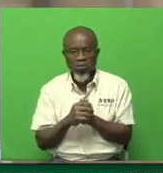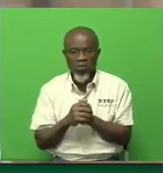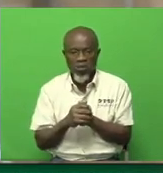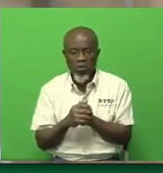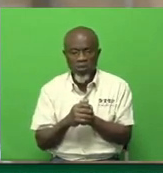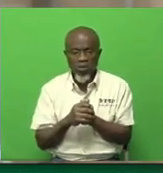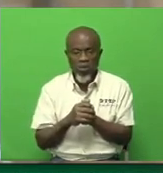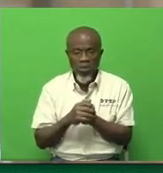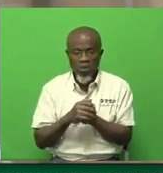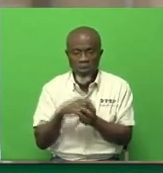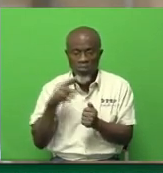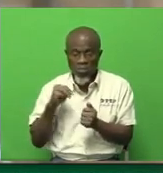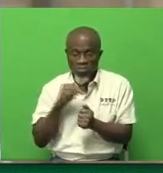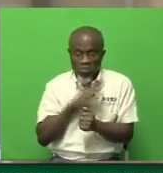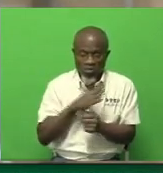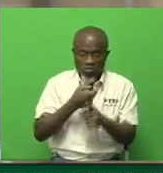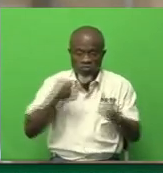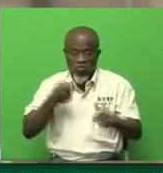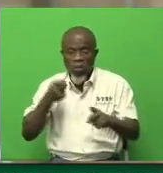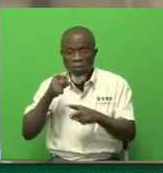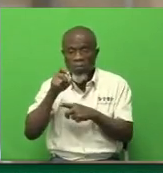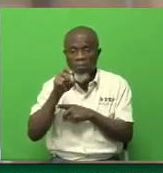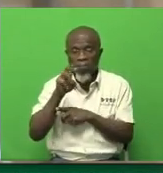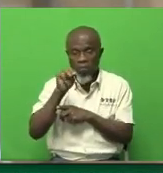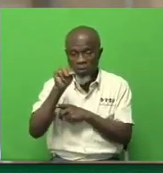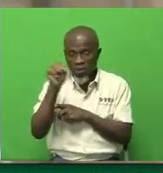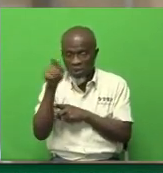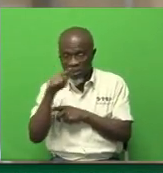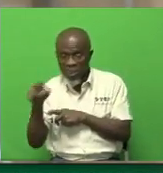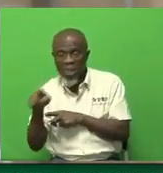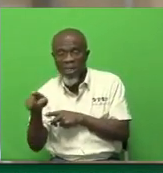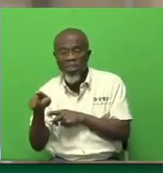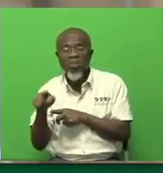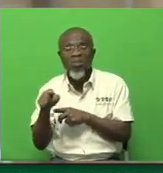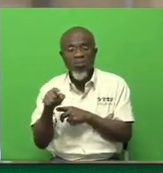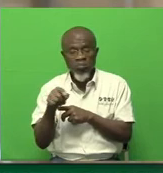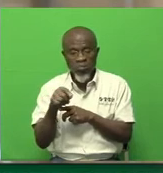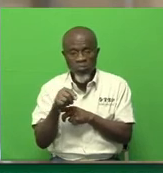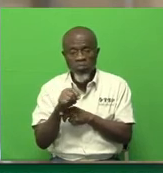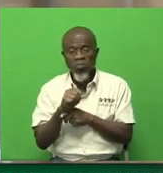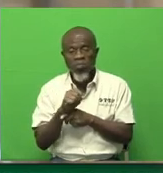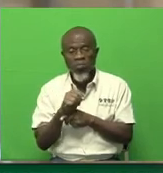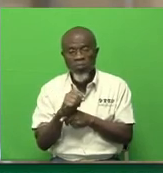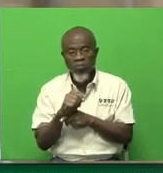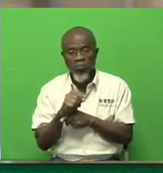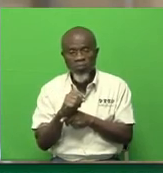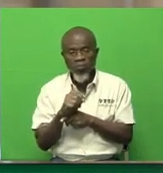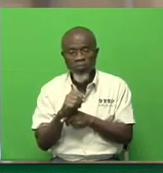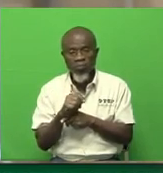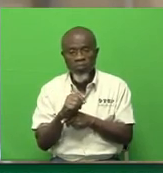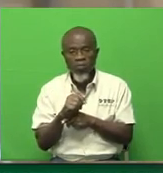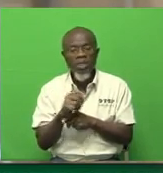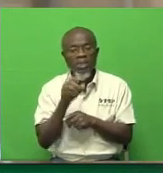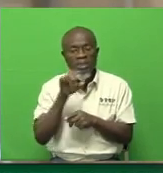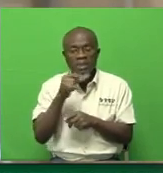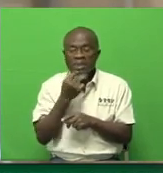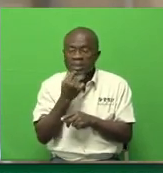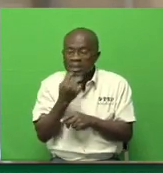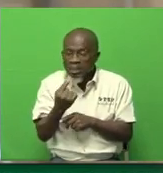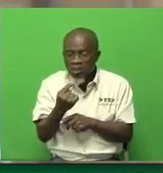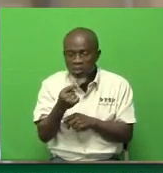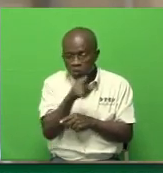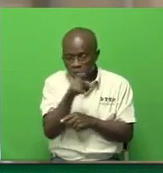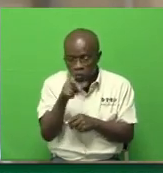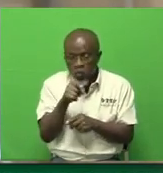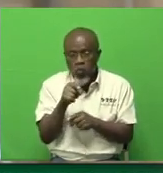members opposite whose constituents have benefited from a community water Improvement program and I can tell you I can tell you Mr